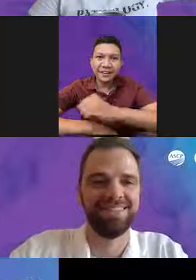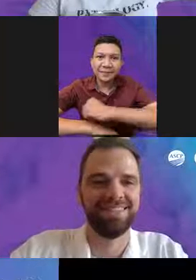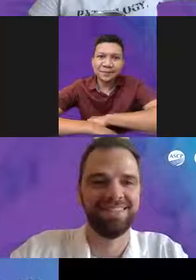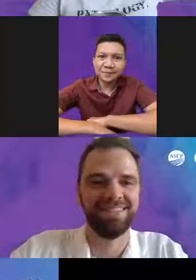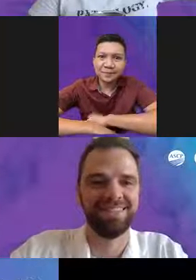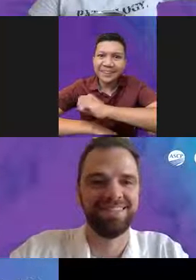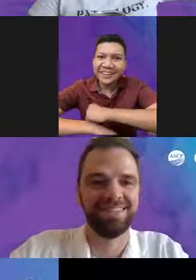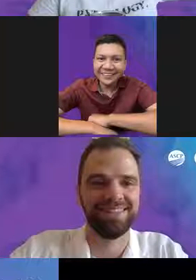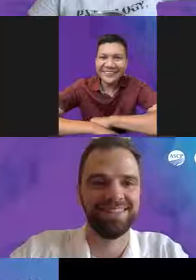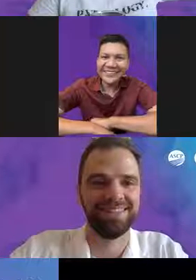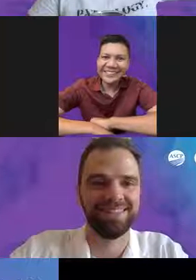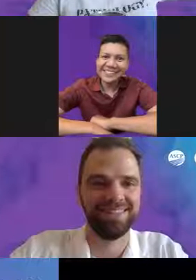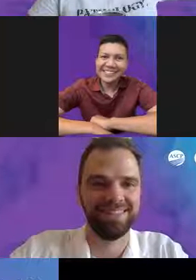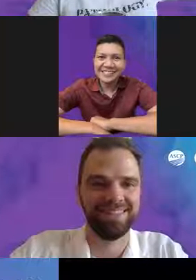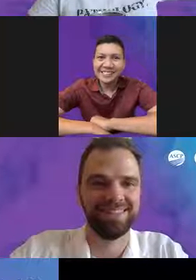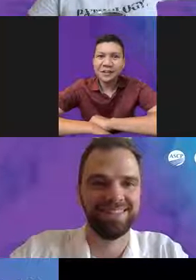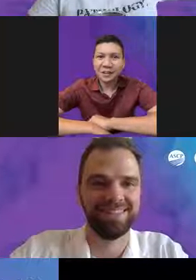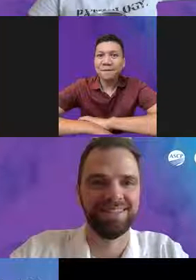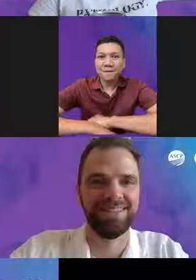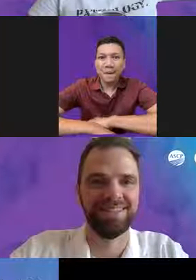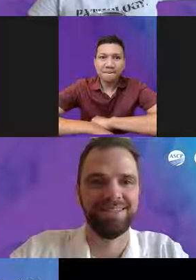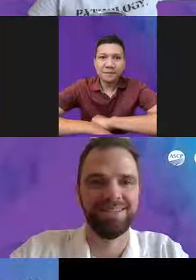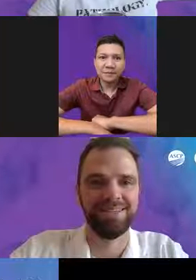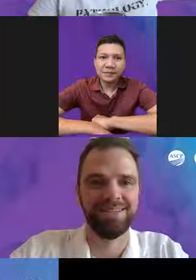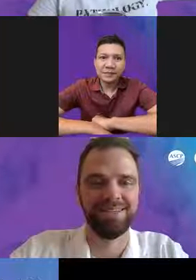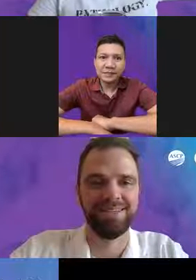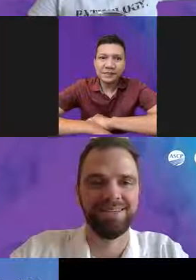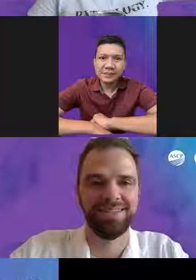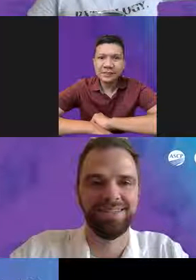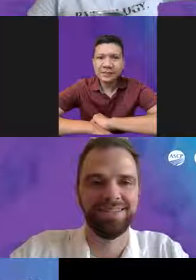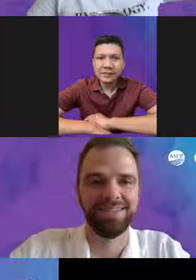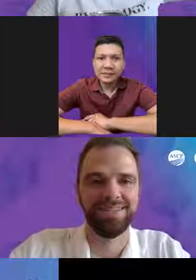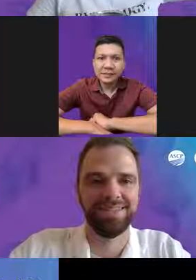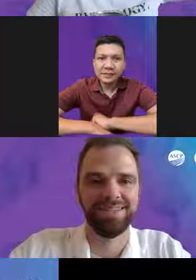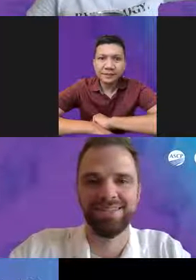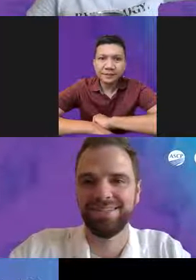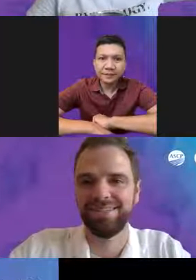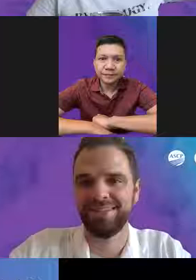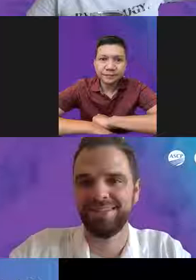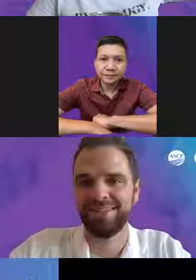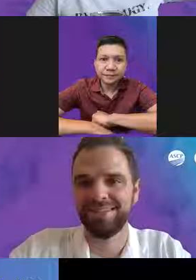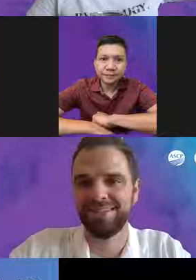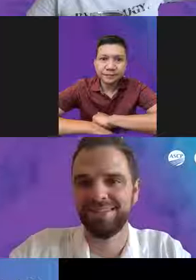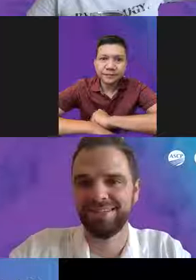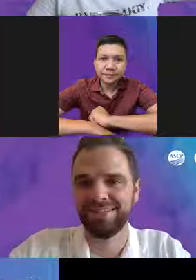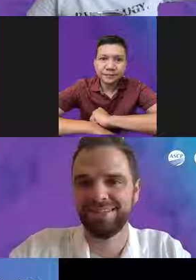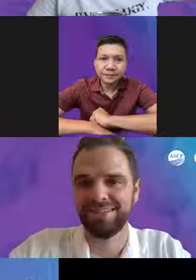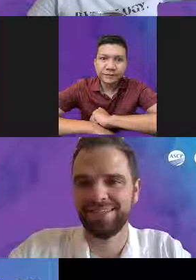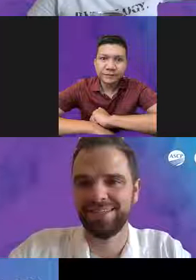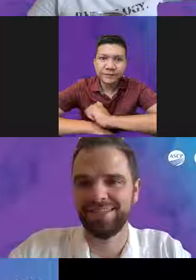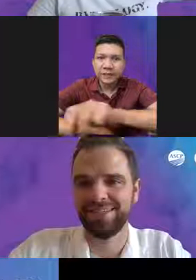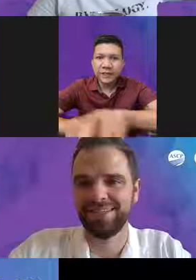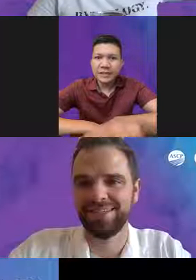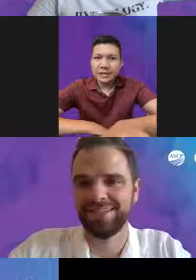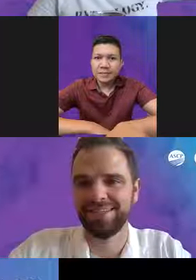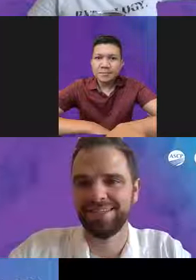talking about the red cells today. And Carlo, if you want to take a couple of sections, you want to talk